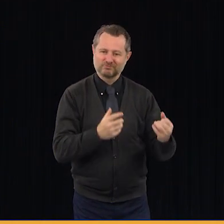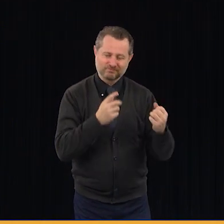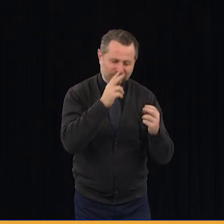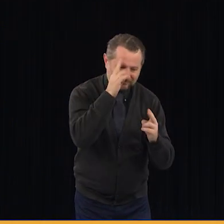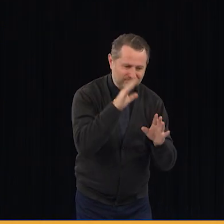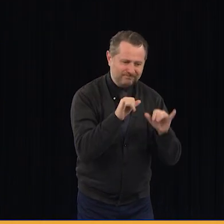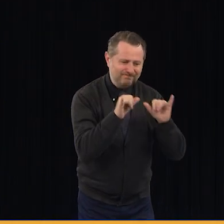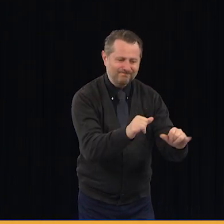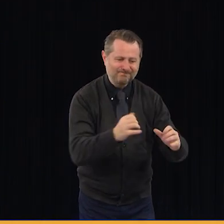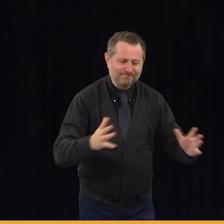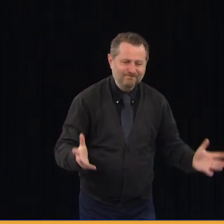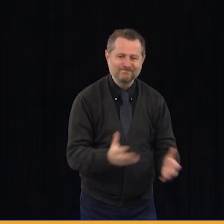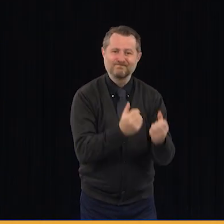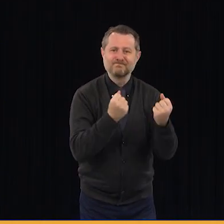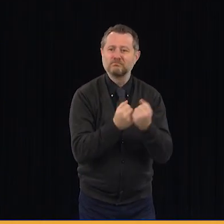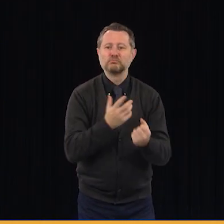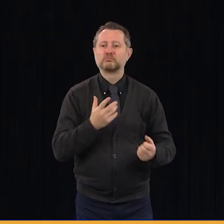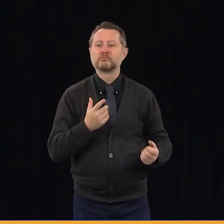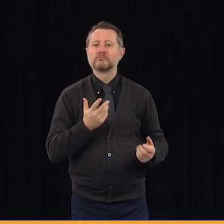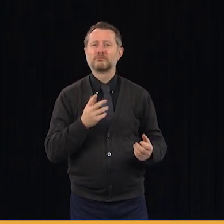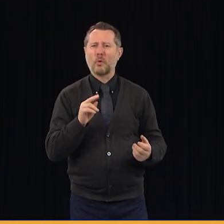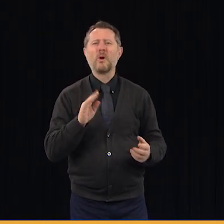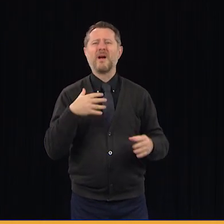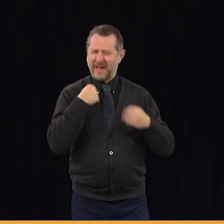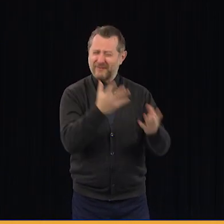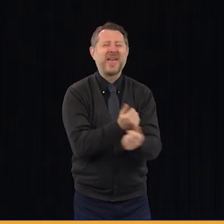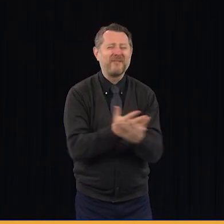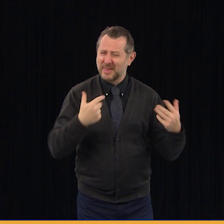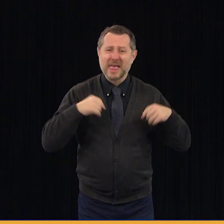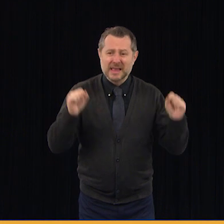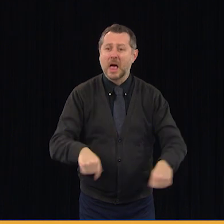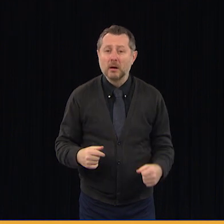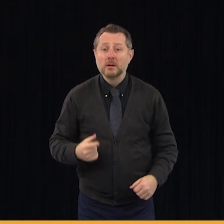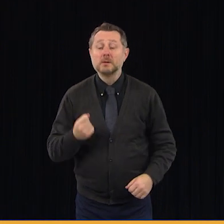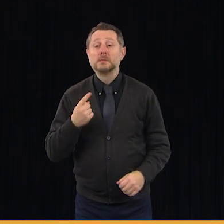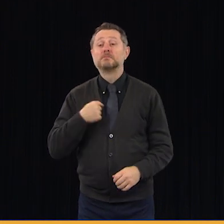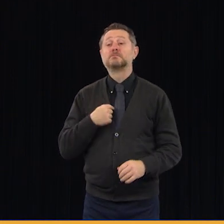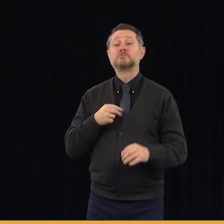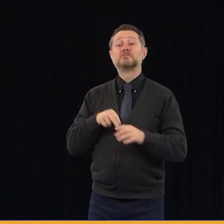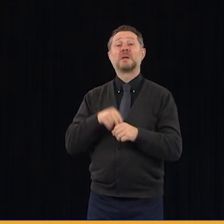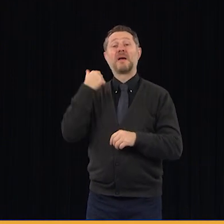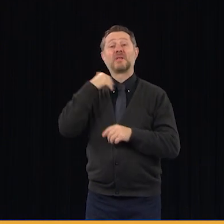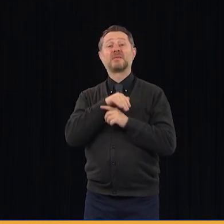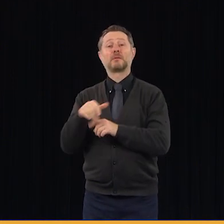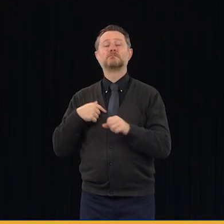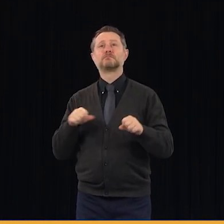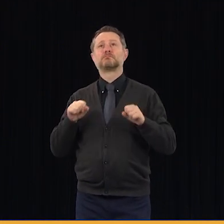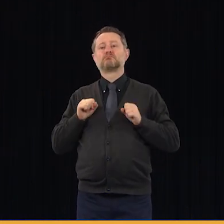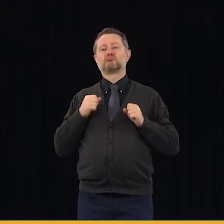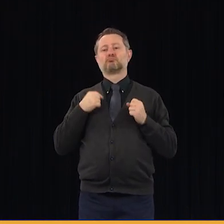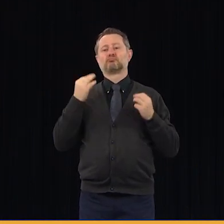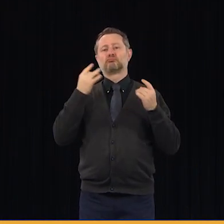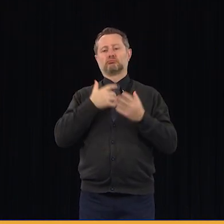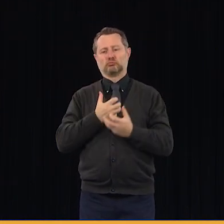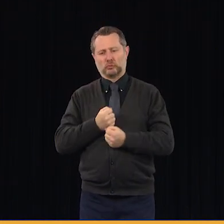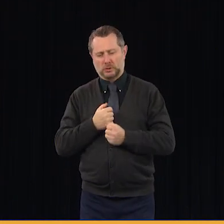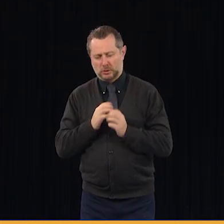at night is I believe that we didn't lose anyone that we could have